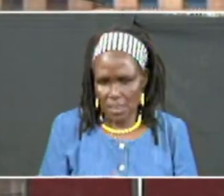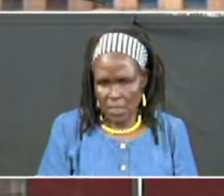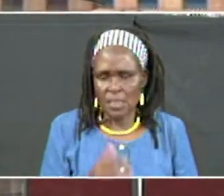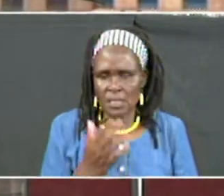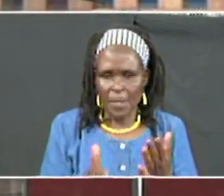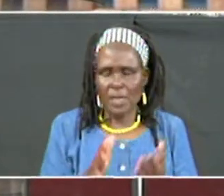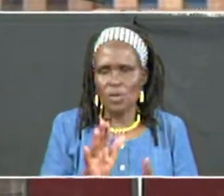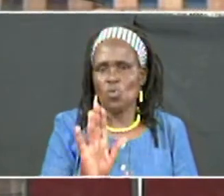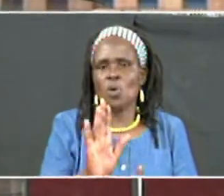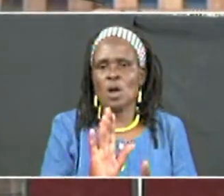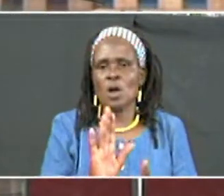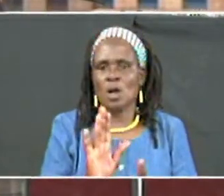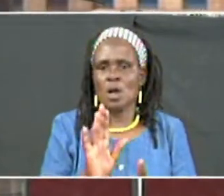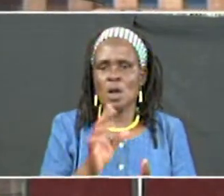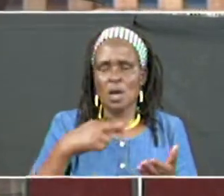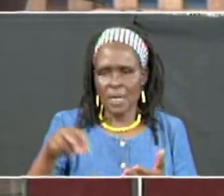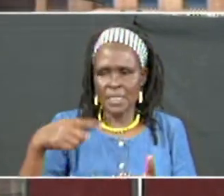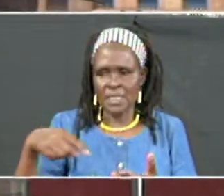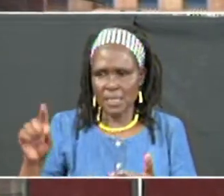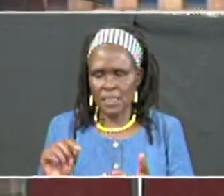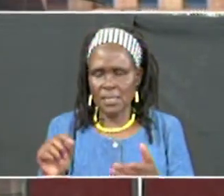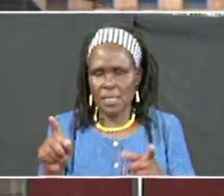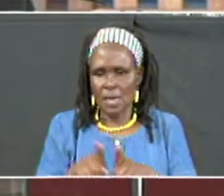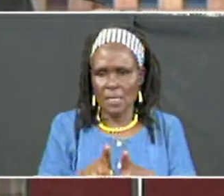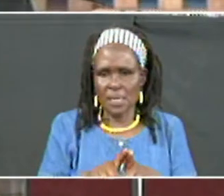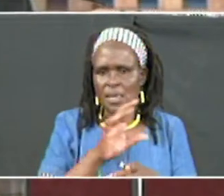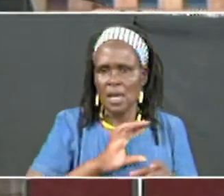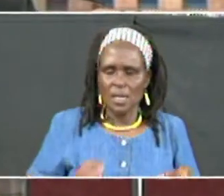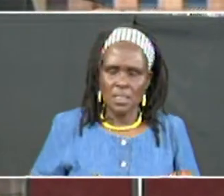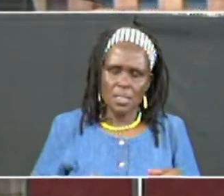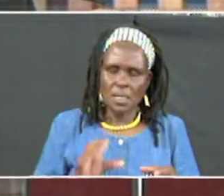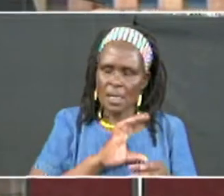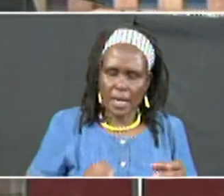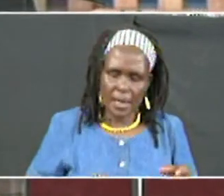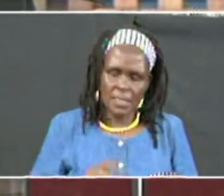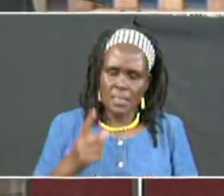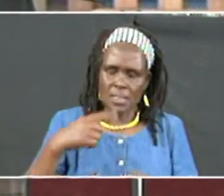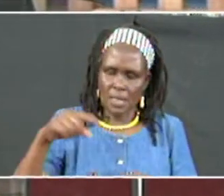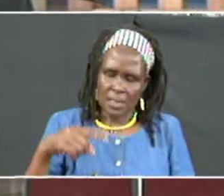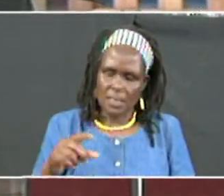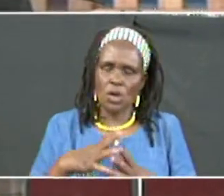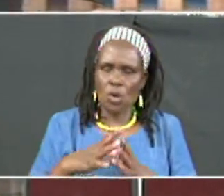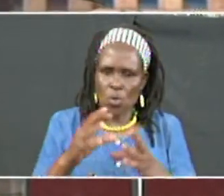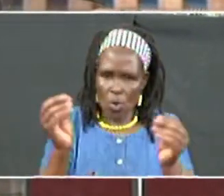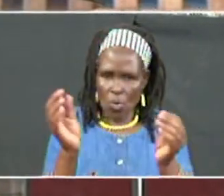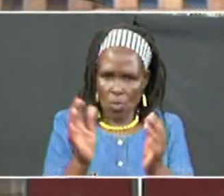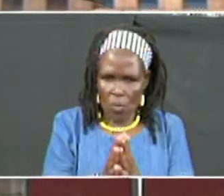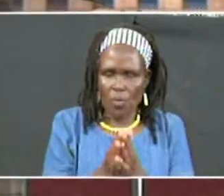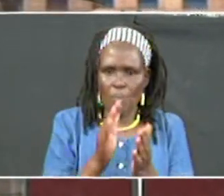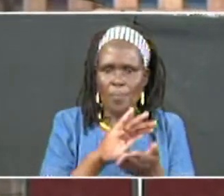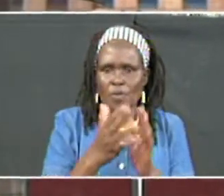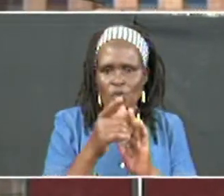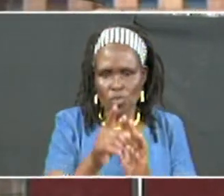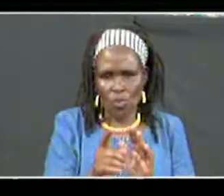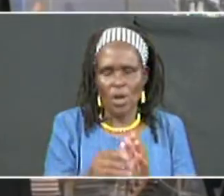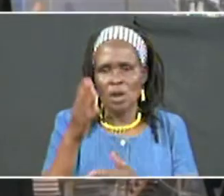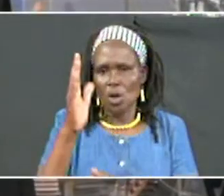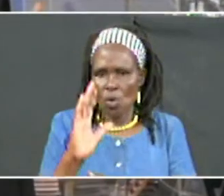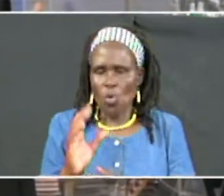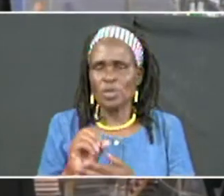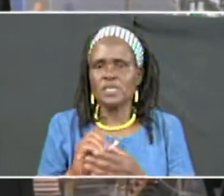I dare say Christ's righteousness, go before you. And God's glory, God's radiance be